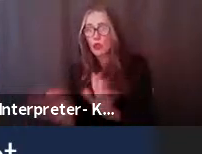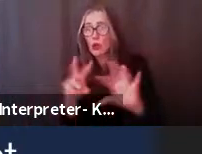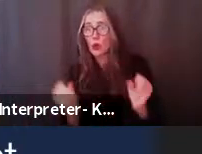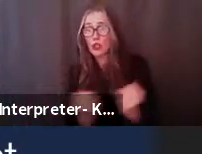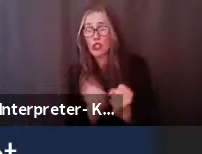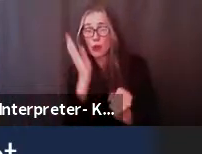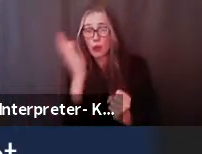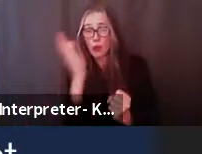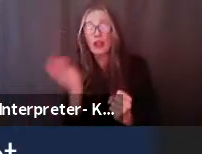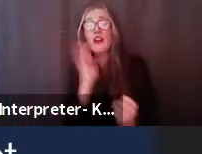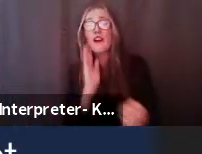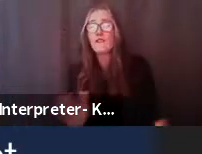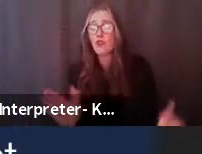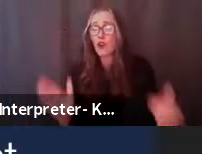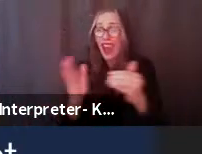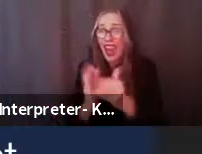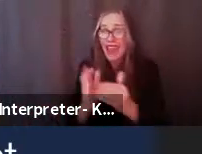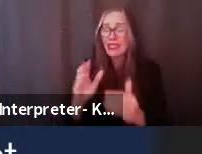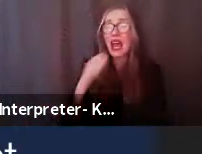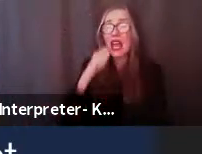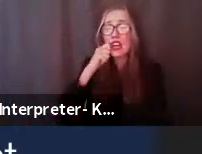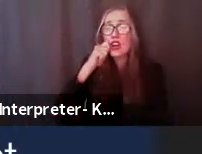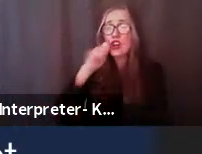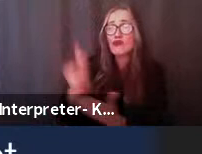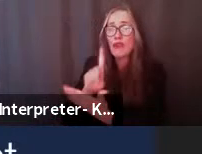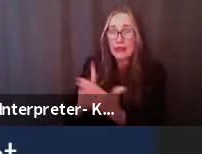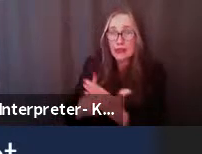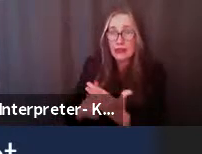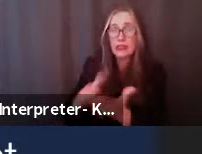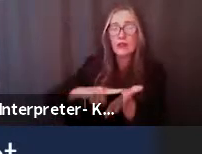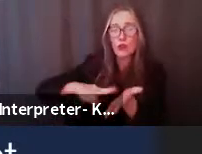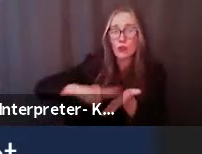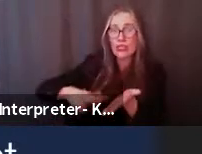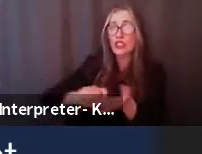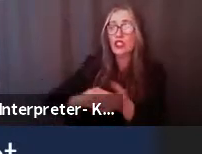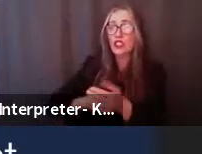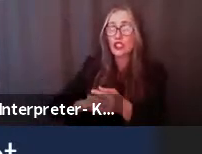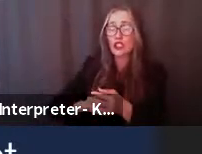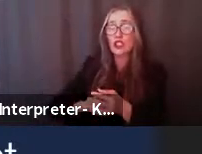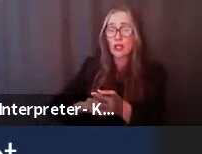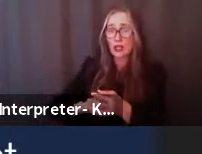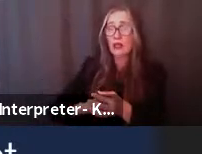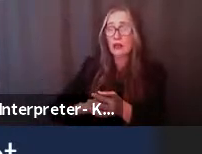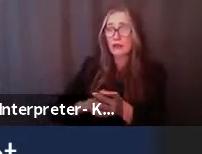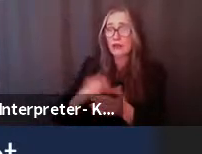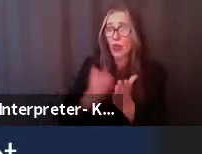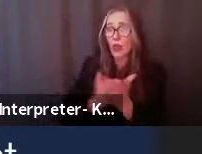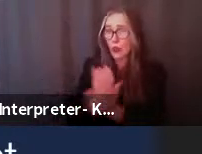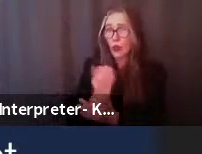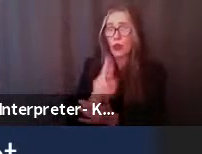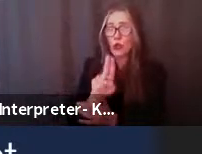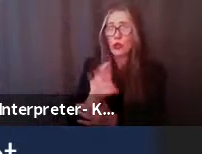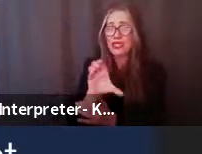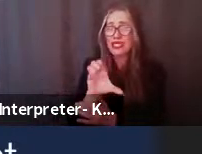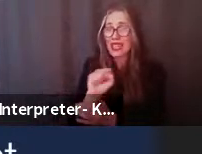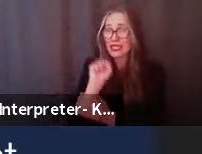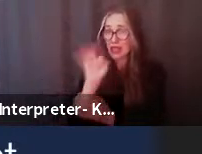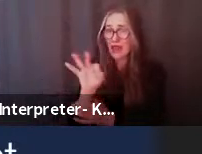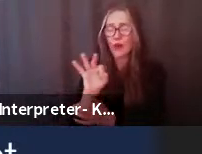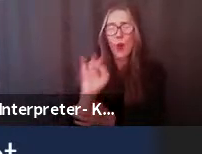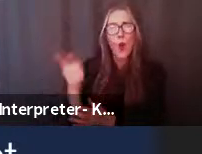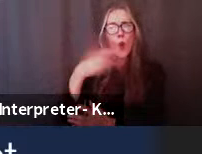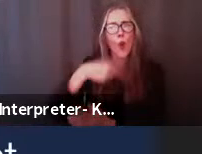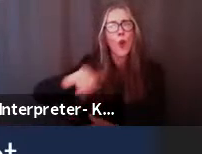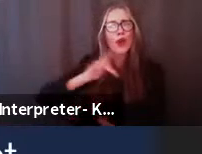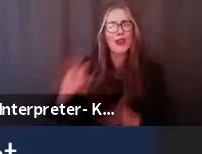anti-racist research with um with students and uh researchers at ucsf um so we're really excited about what's